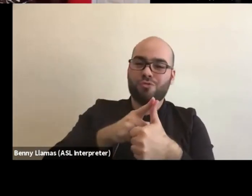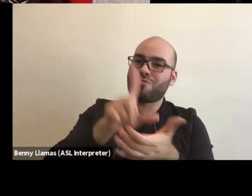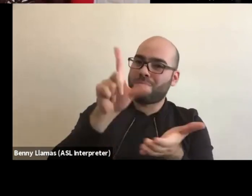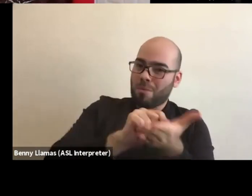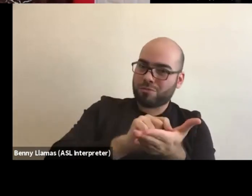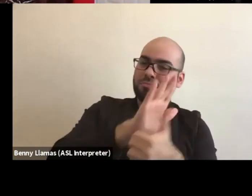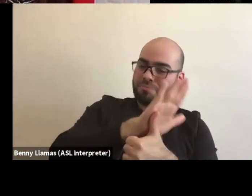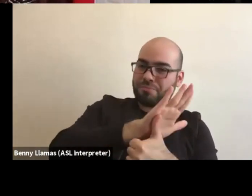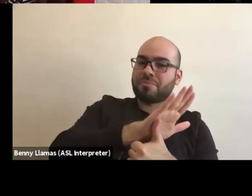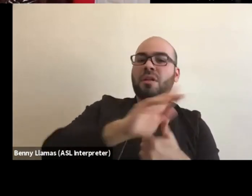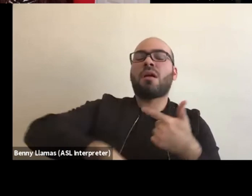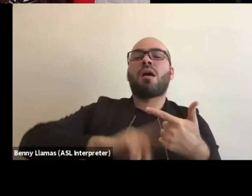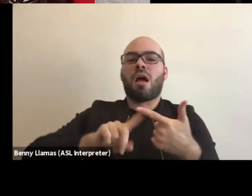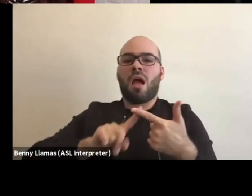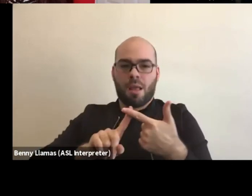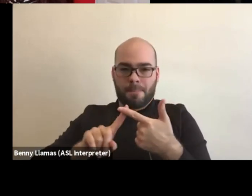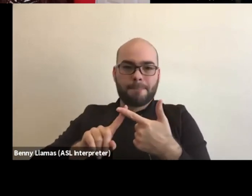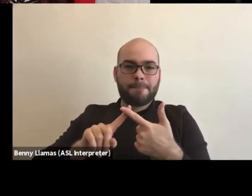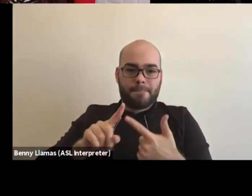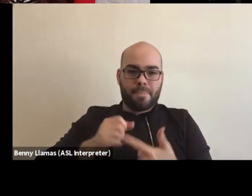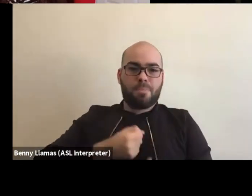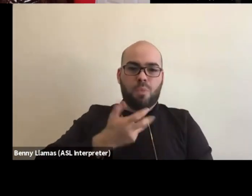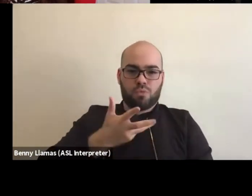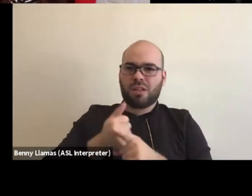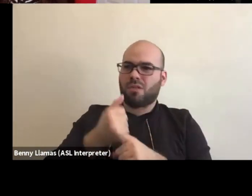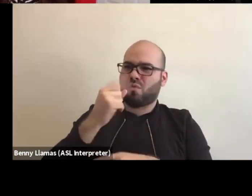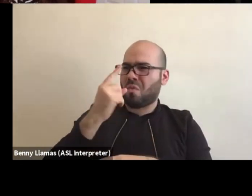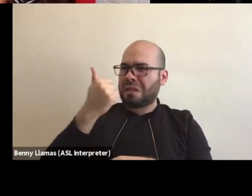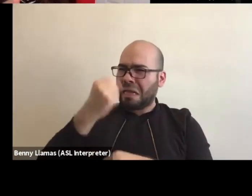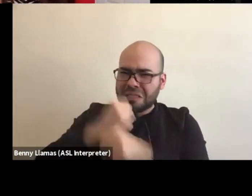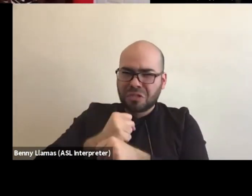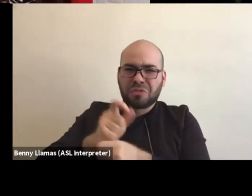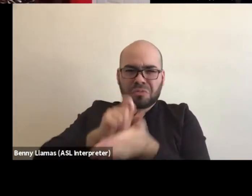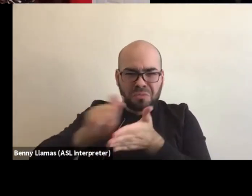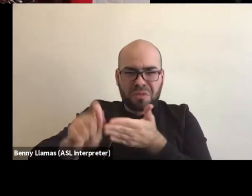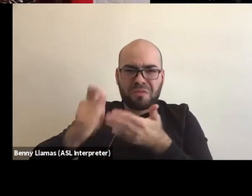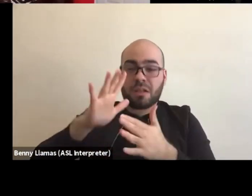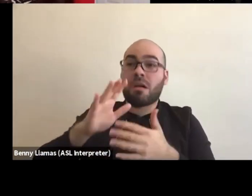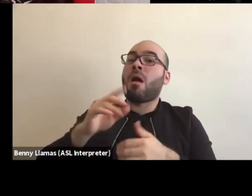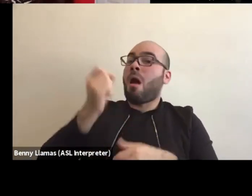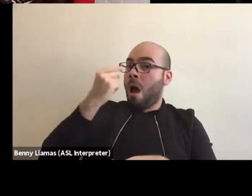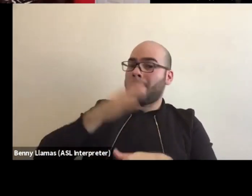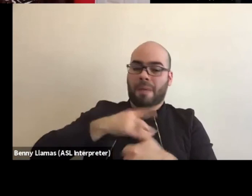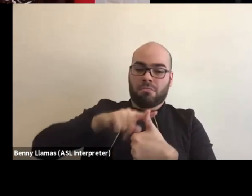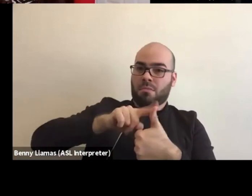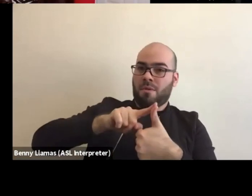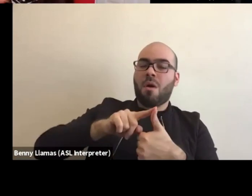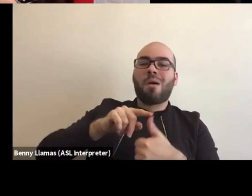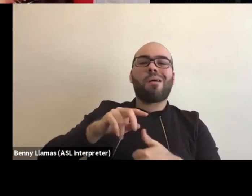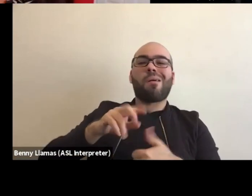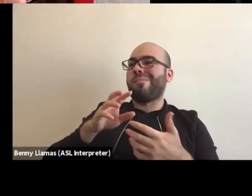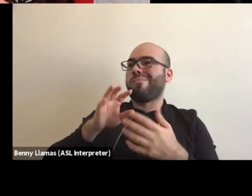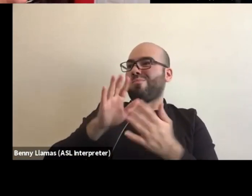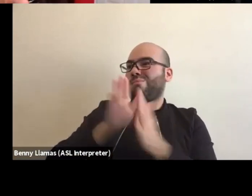complete. And then the novel took 5 years. And they got